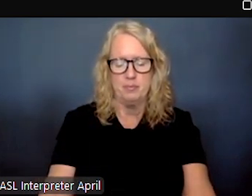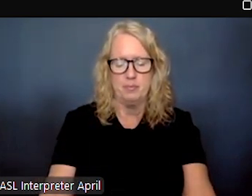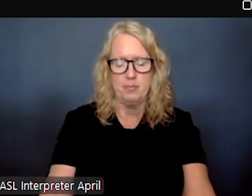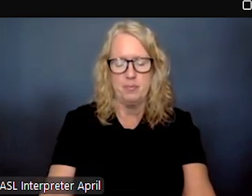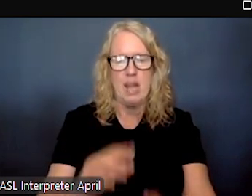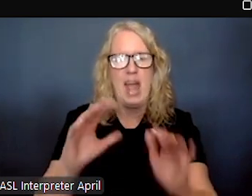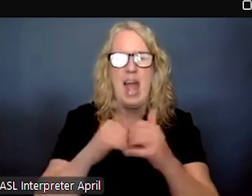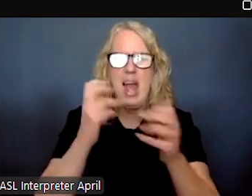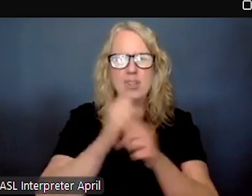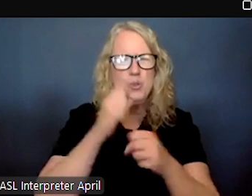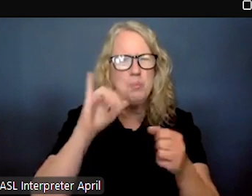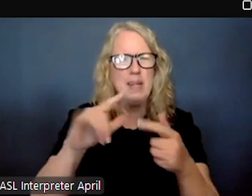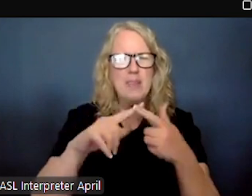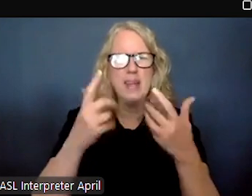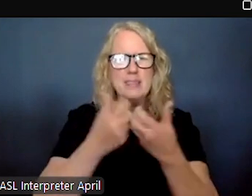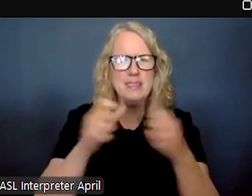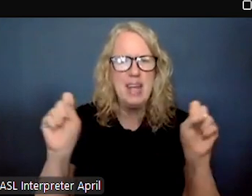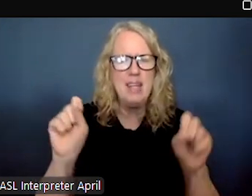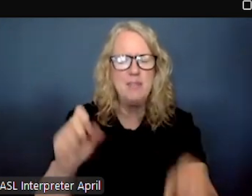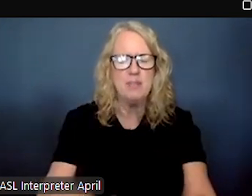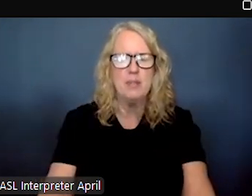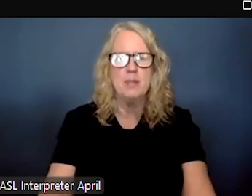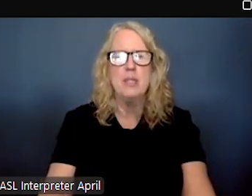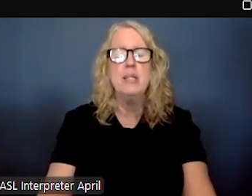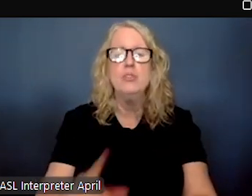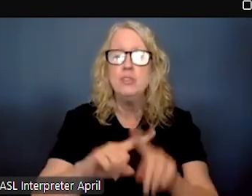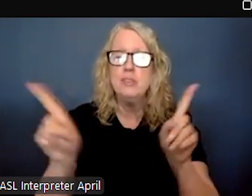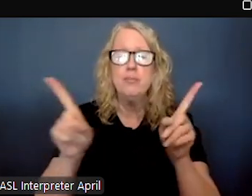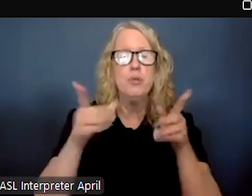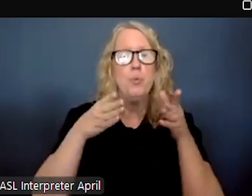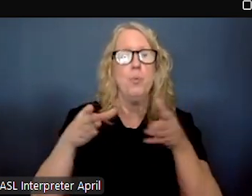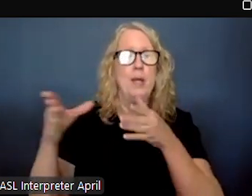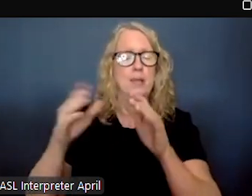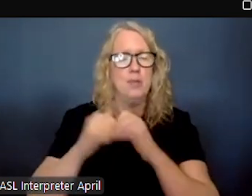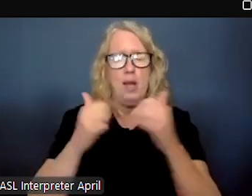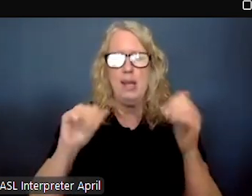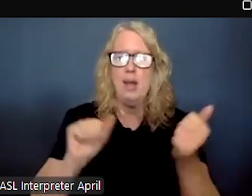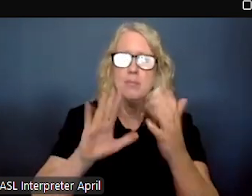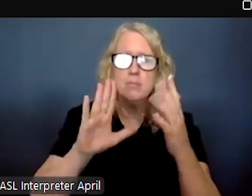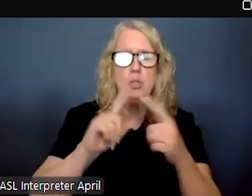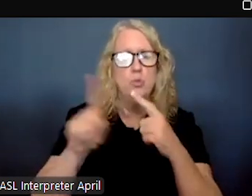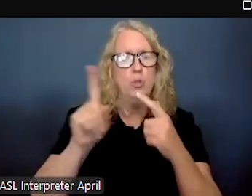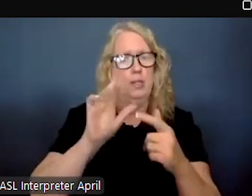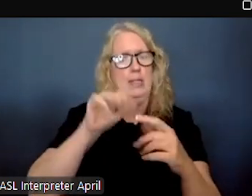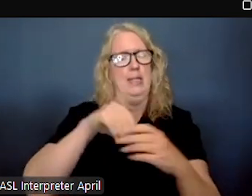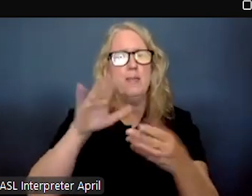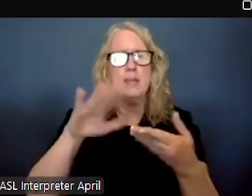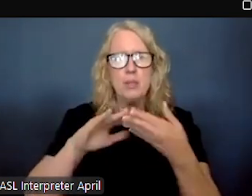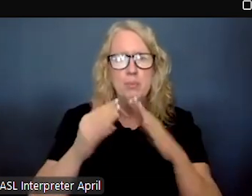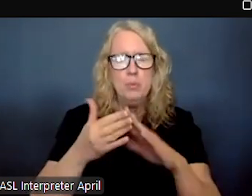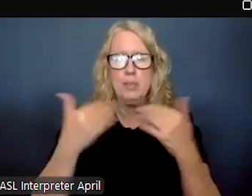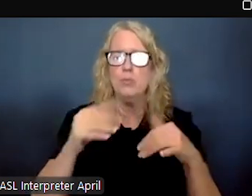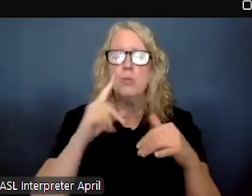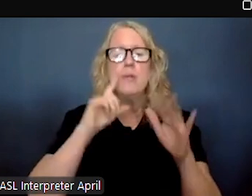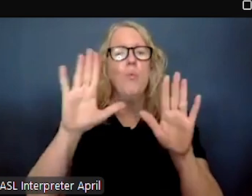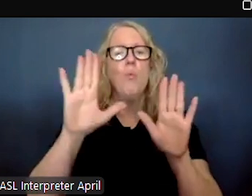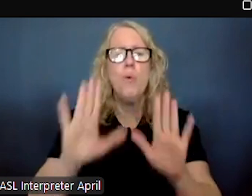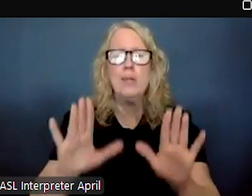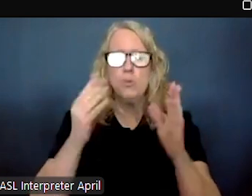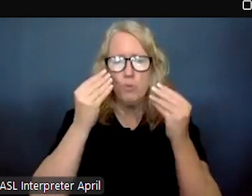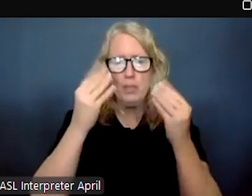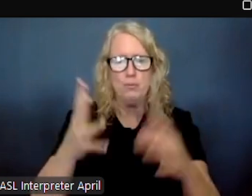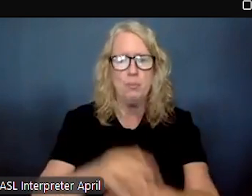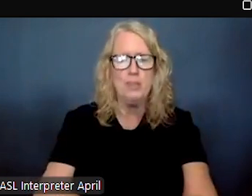how do you make it safe? And there are just different ways of doing it that fit a community. Just wonderful information.